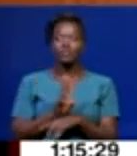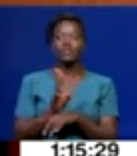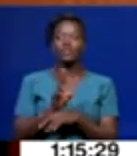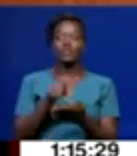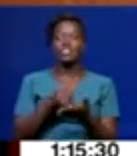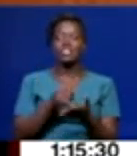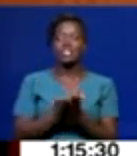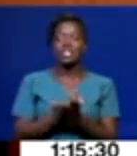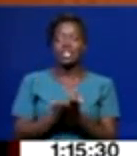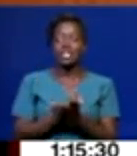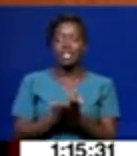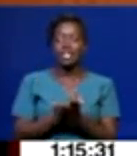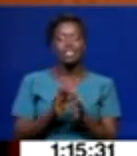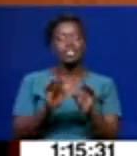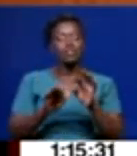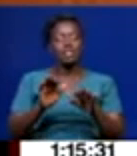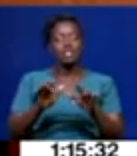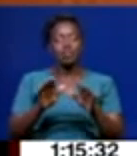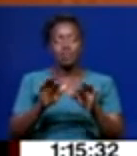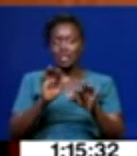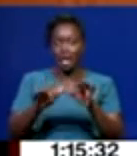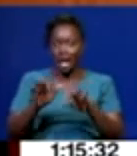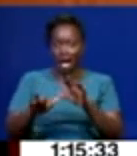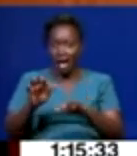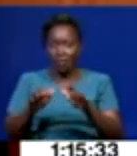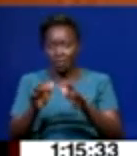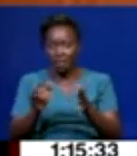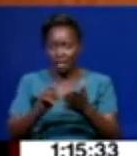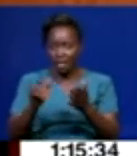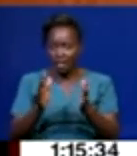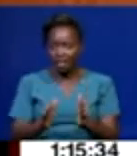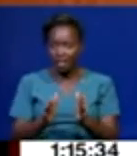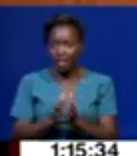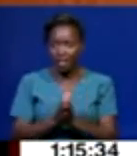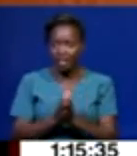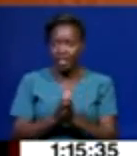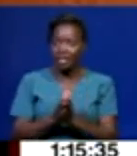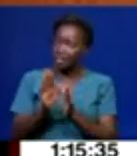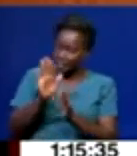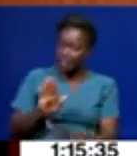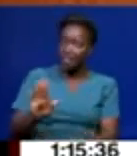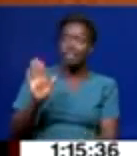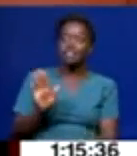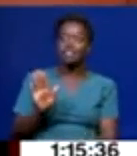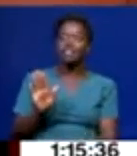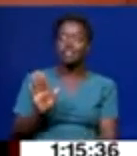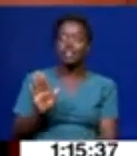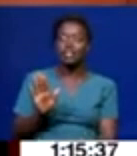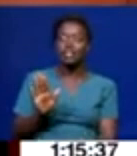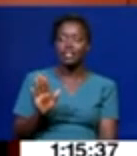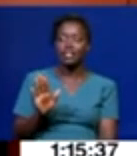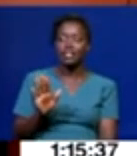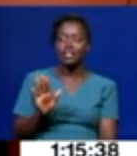In fact, there was a typewriter in the newsroom that was known to be Fred Ongalo Nyongesa's typewriter. Bali na